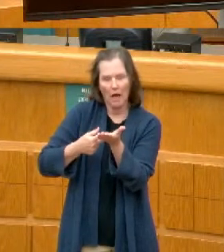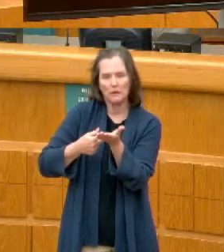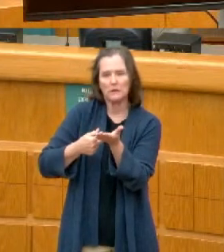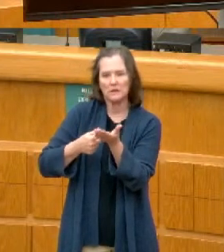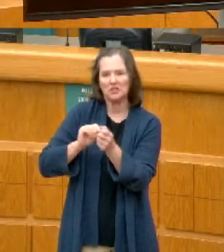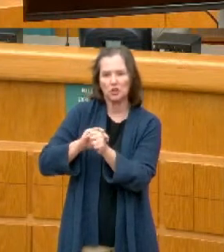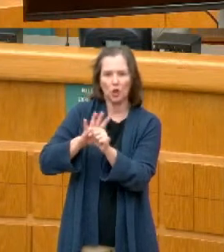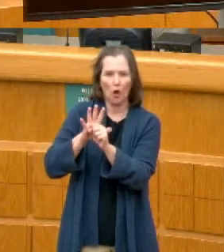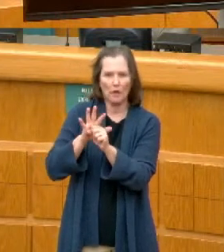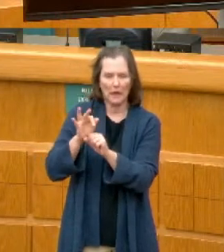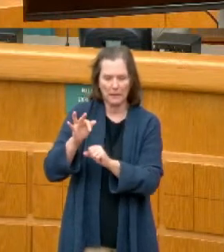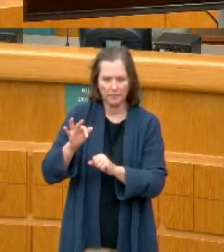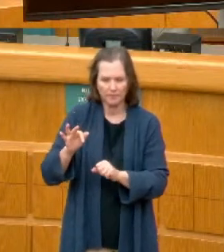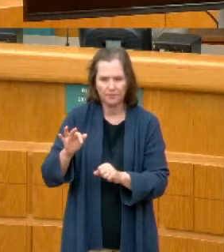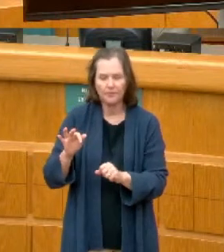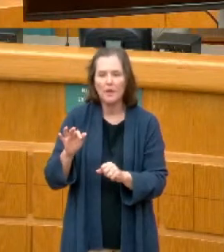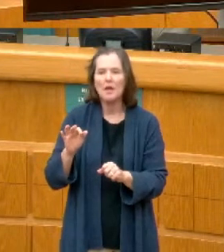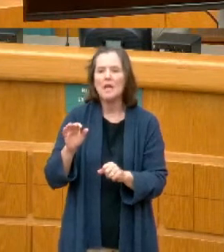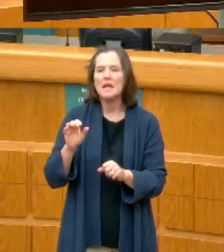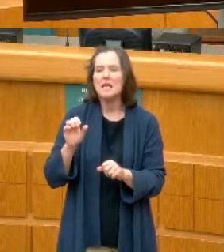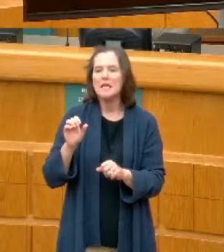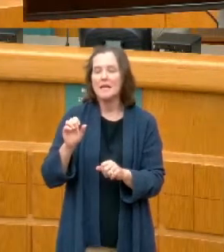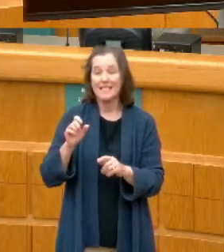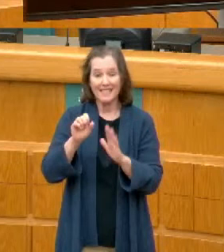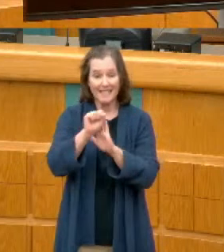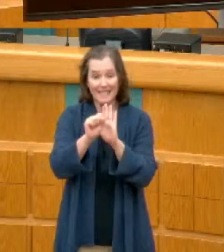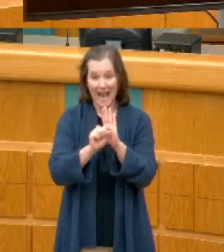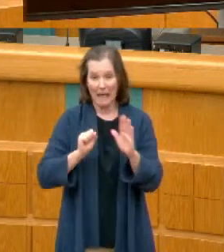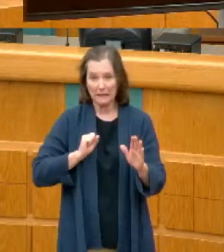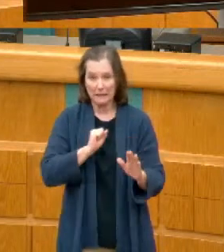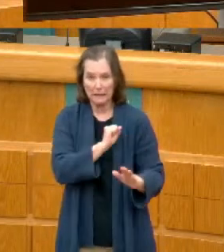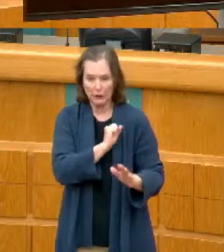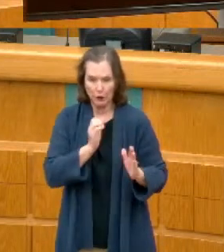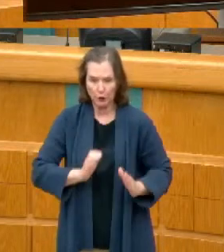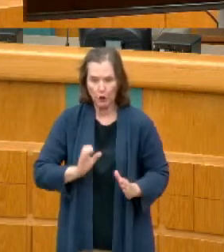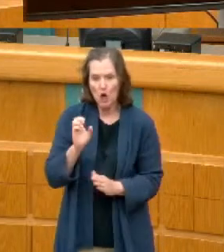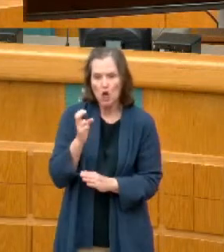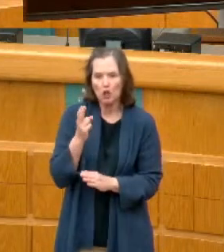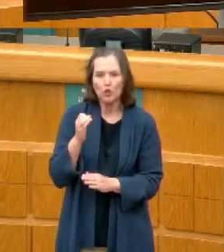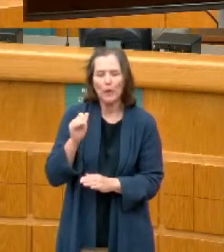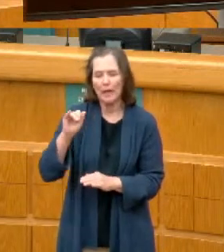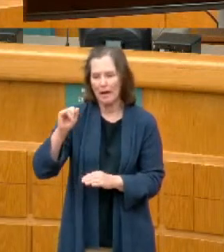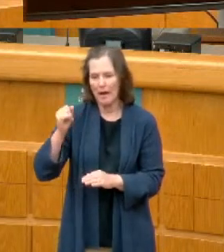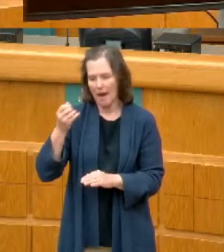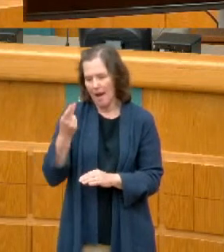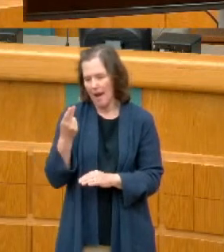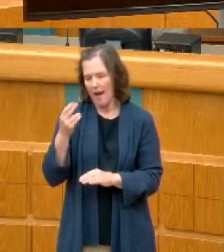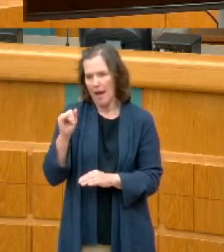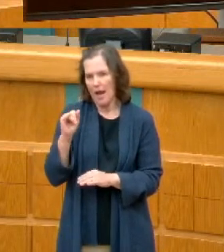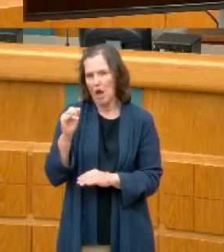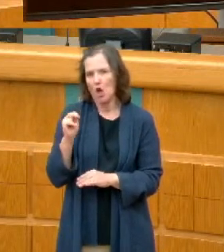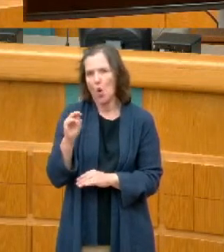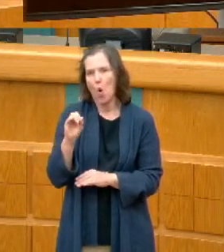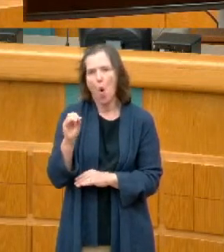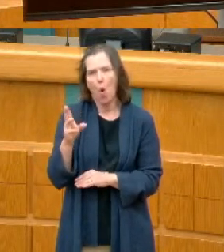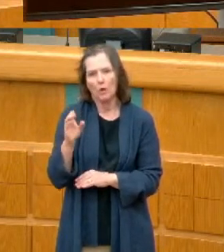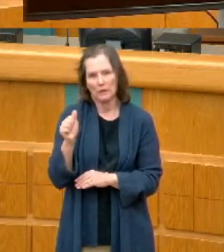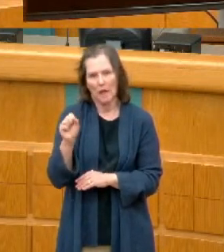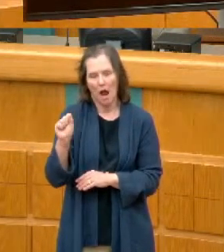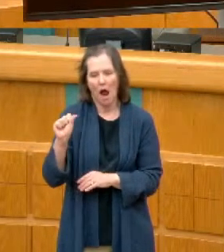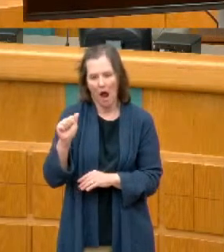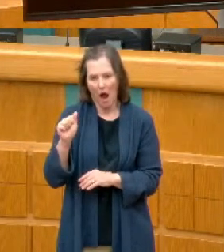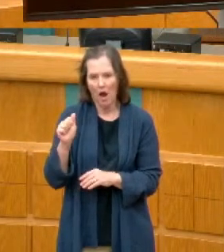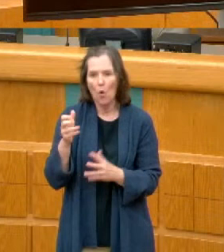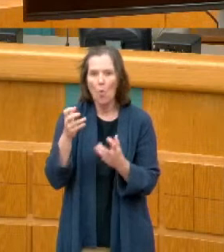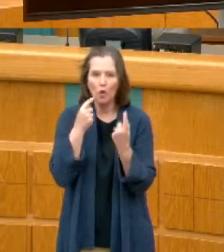Chuy Hinojosa passed on to me this afternoon Dr. Hellerstadt's message, and it is my desire to make certain that all of you hear this